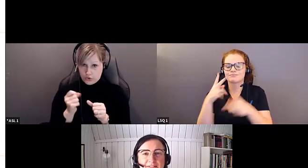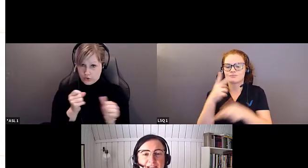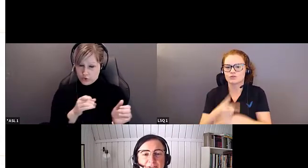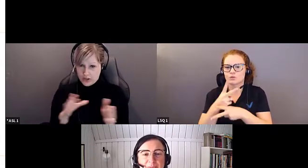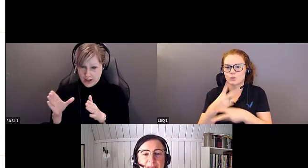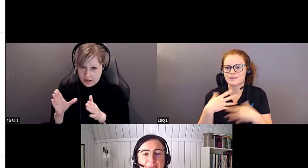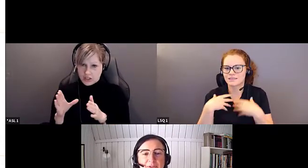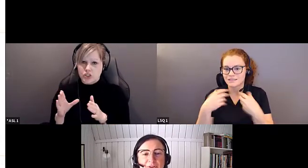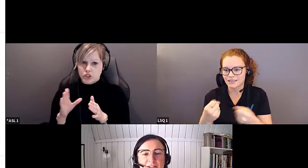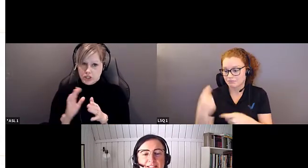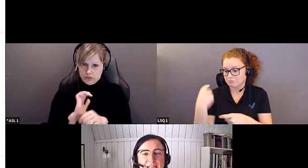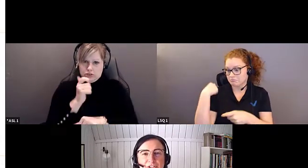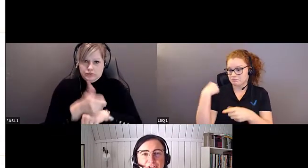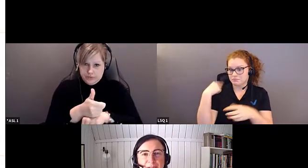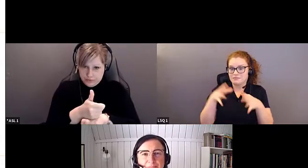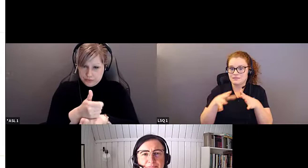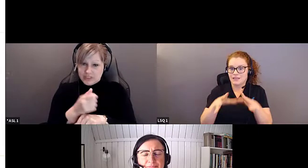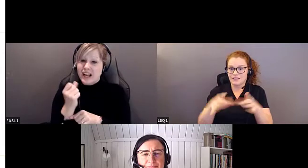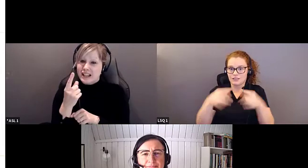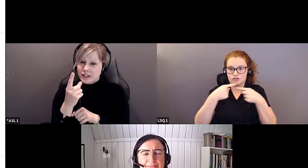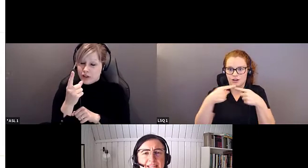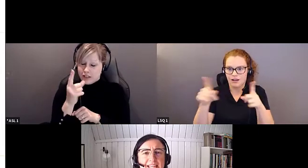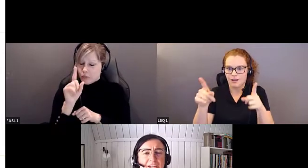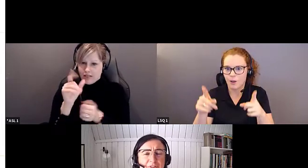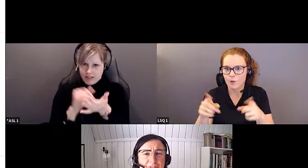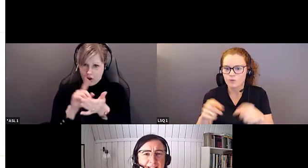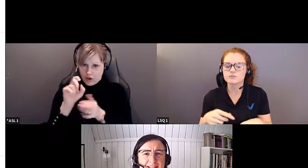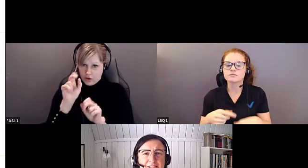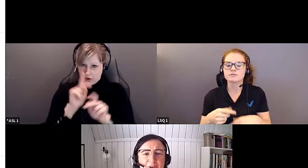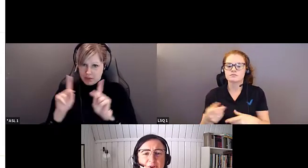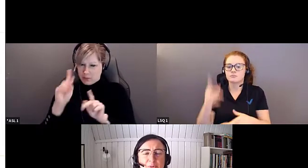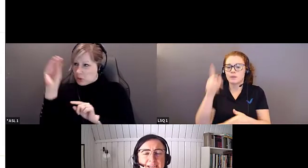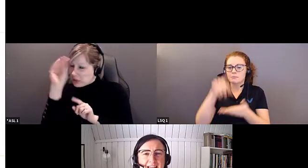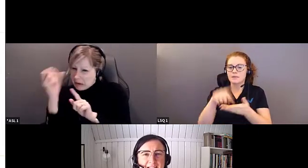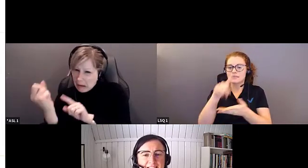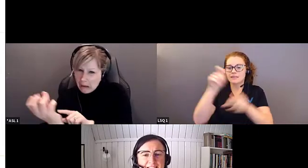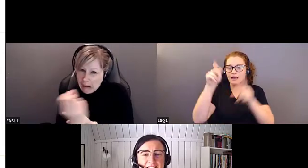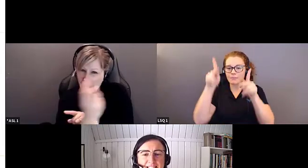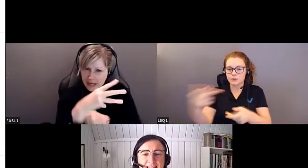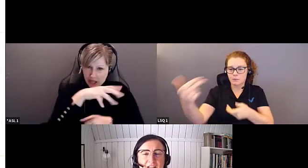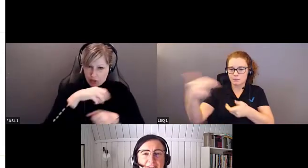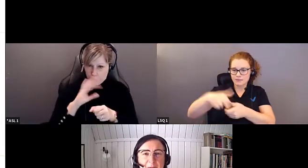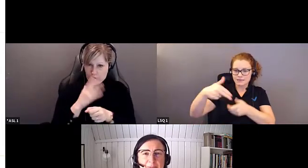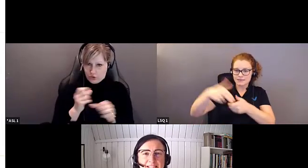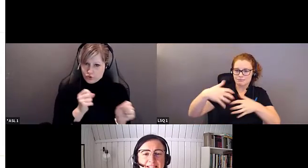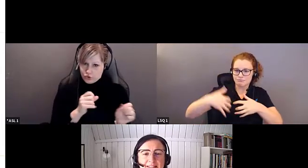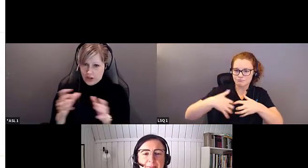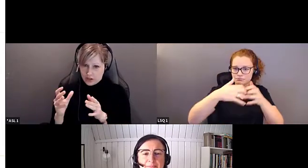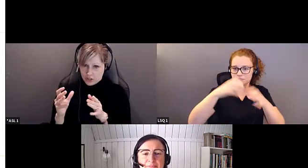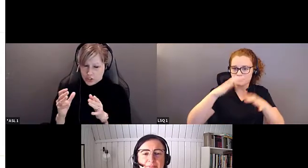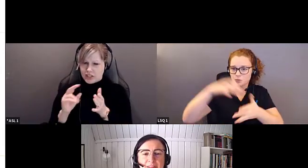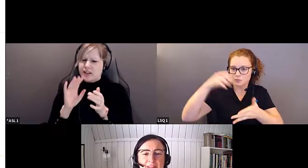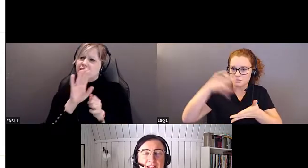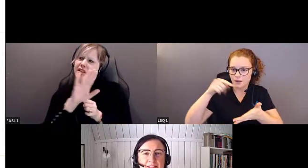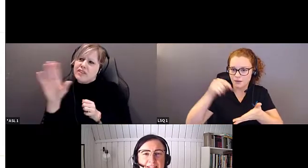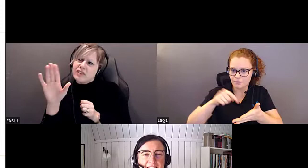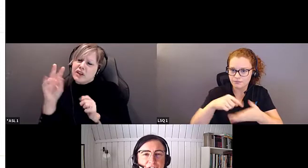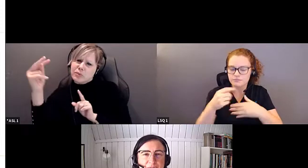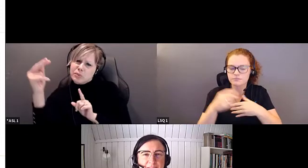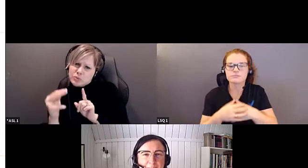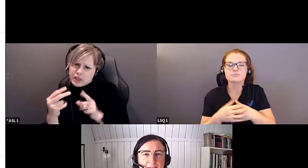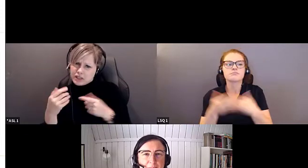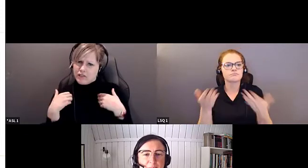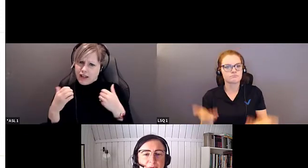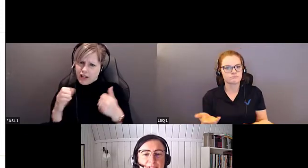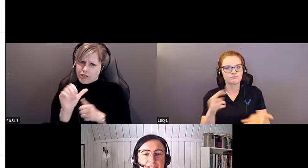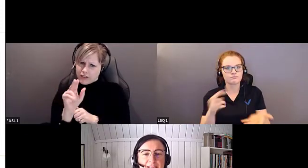over 1,100 people across the country. It reflects what excellence in healthcare means to them, the